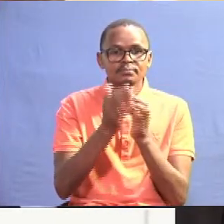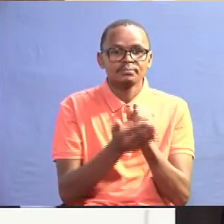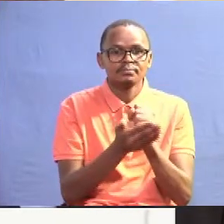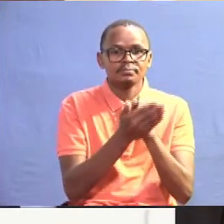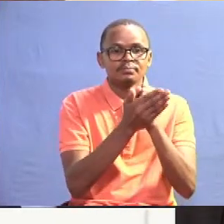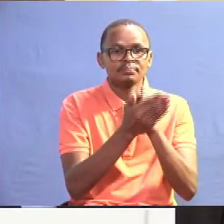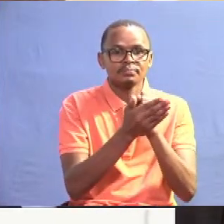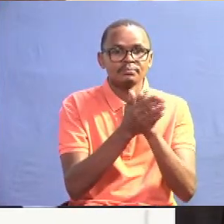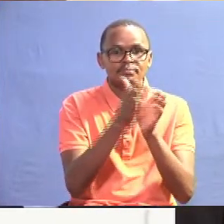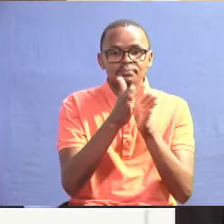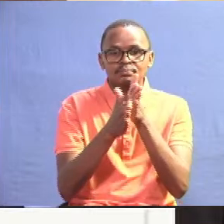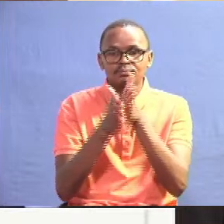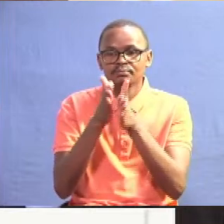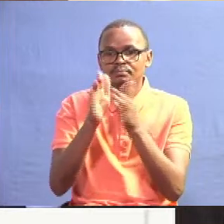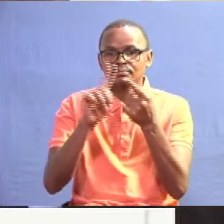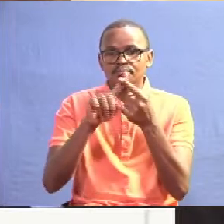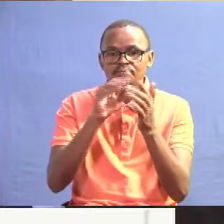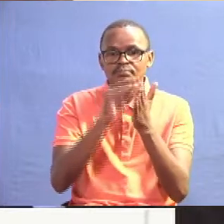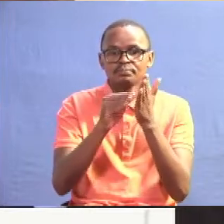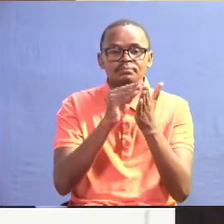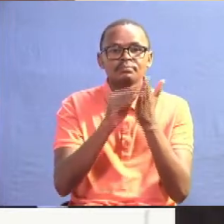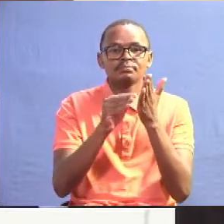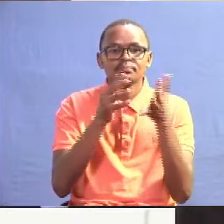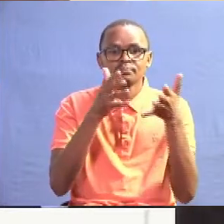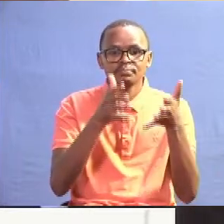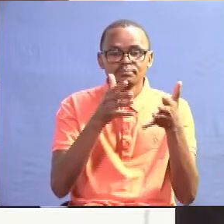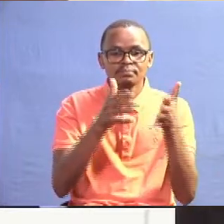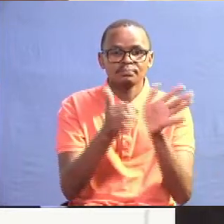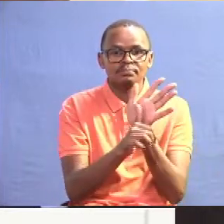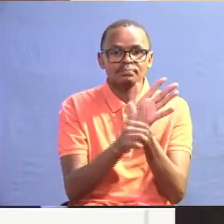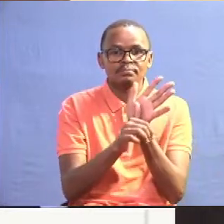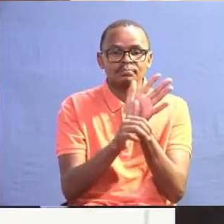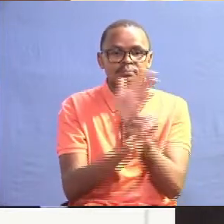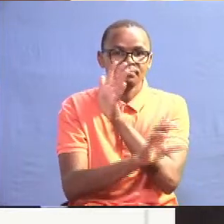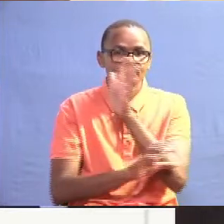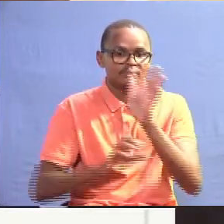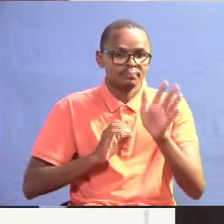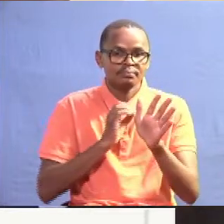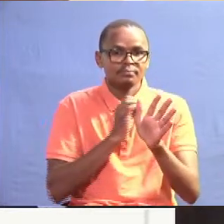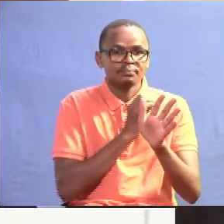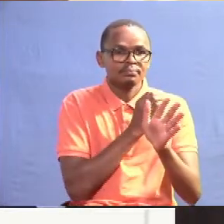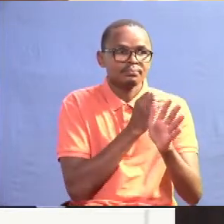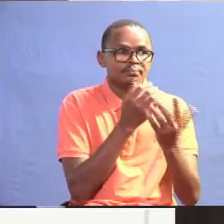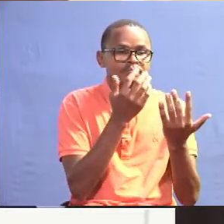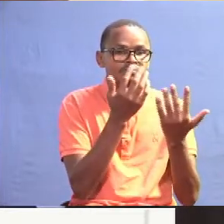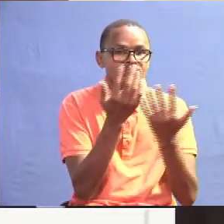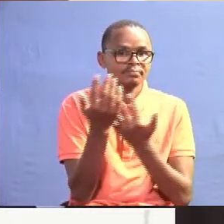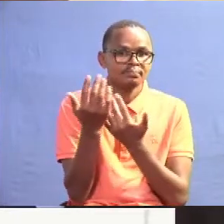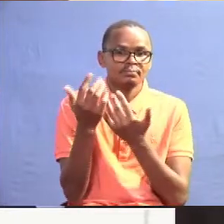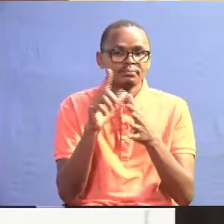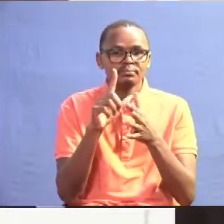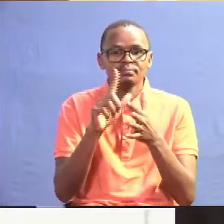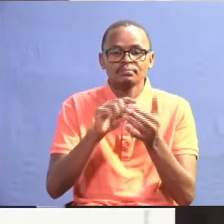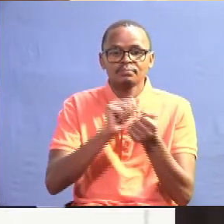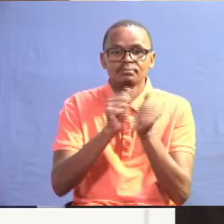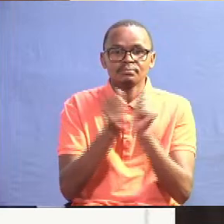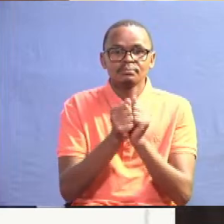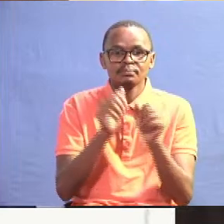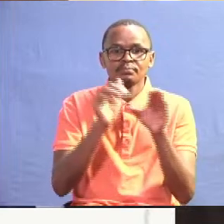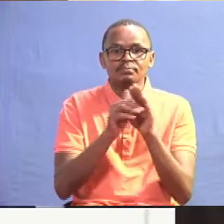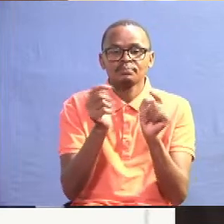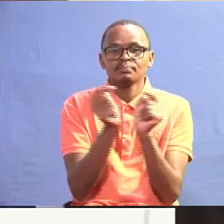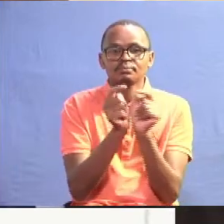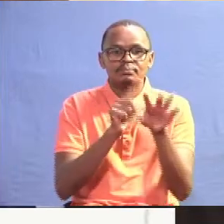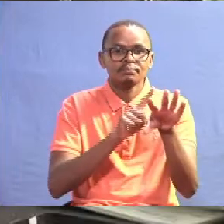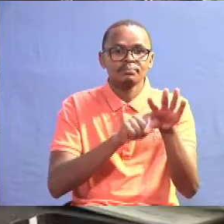able to put in place to address this menace in our country. And hopefully we can be able to reverse the trends in the shortest period